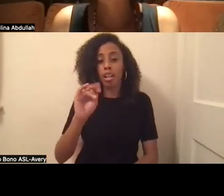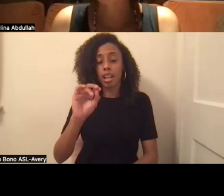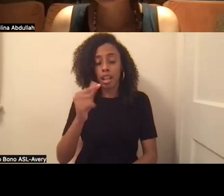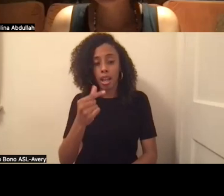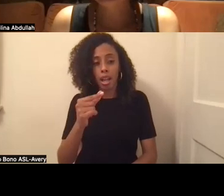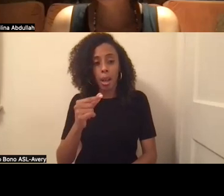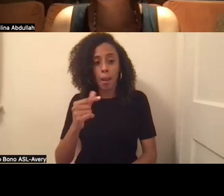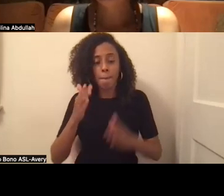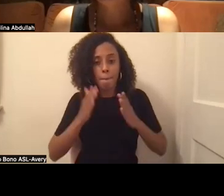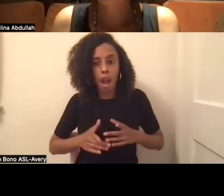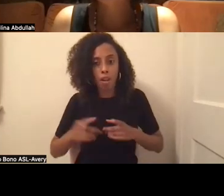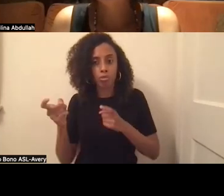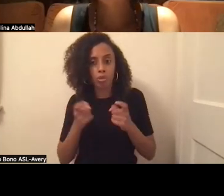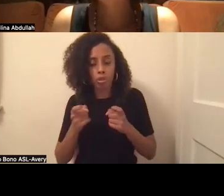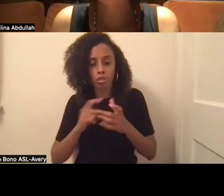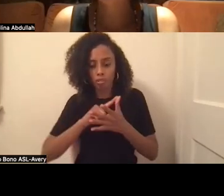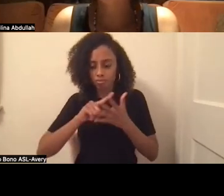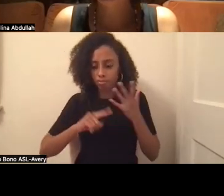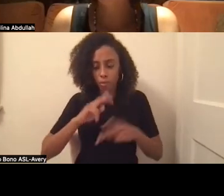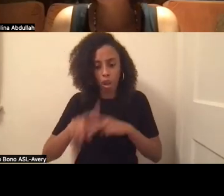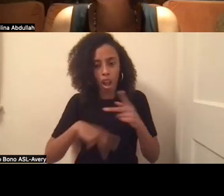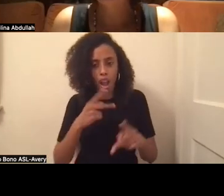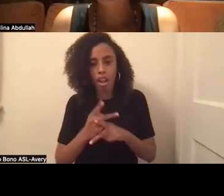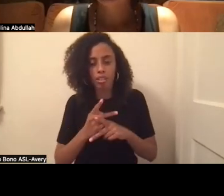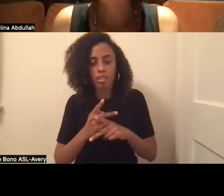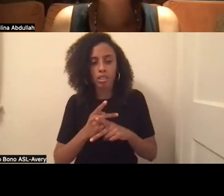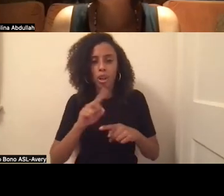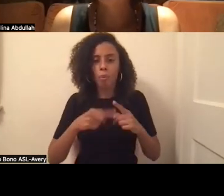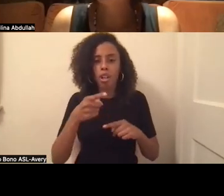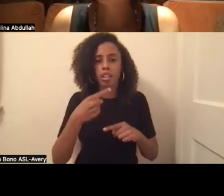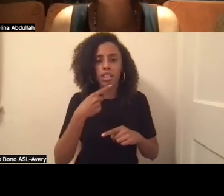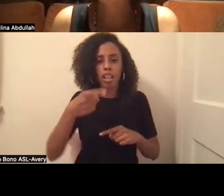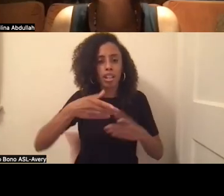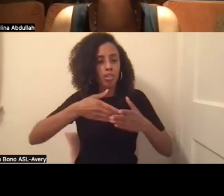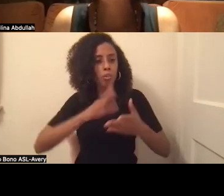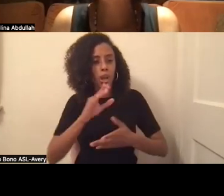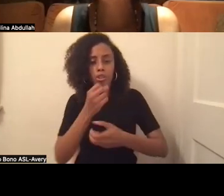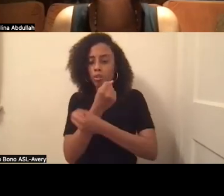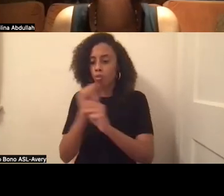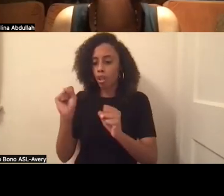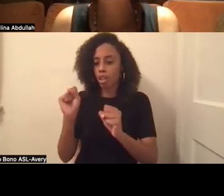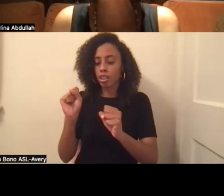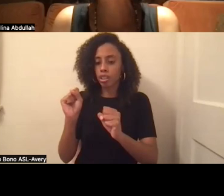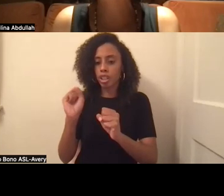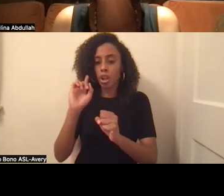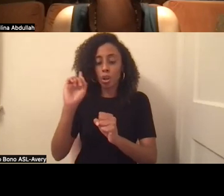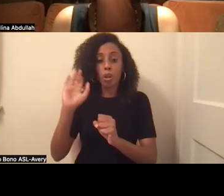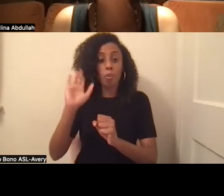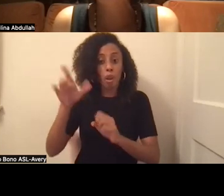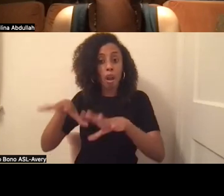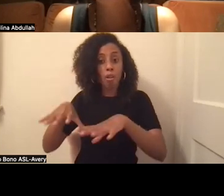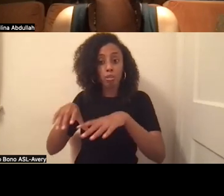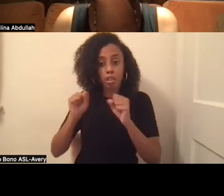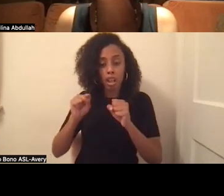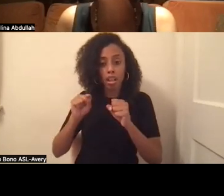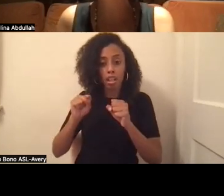when they're saying that these are the rights and freedoms that they're going to roll back, when they are